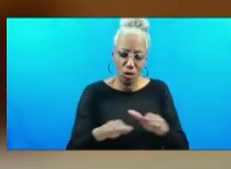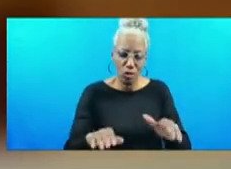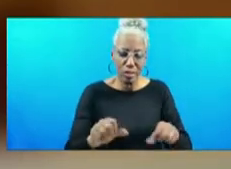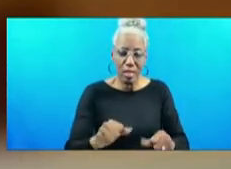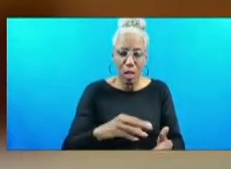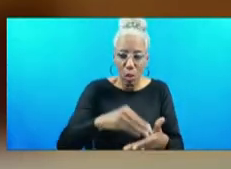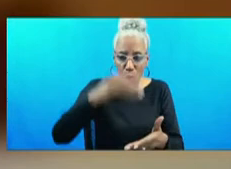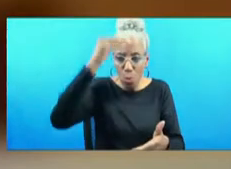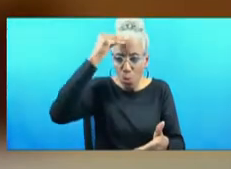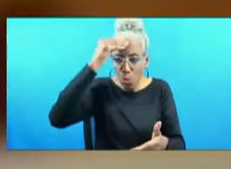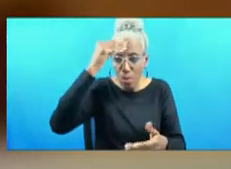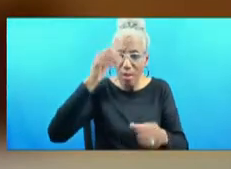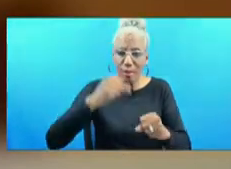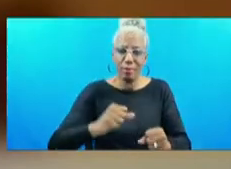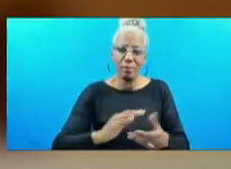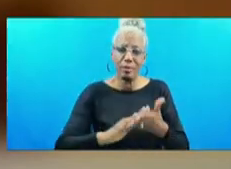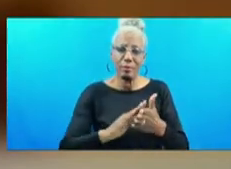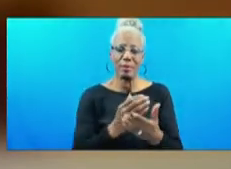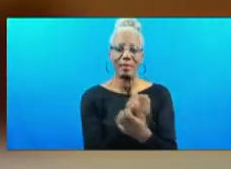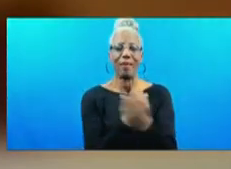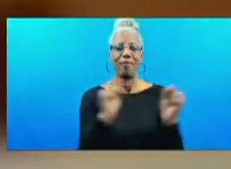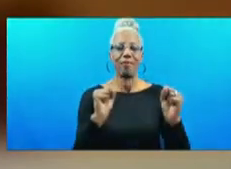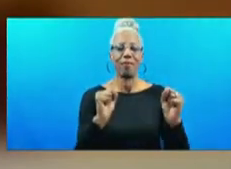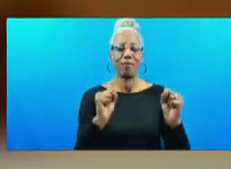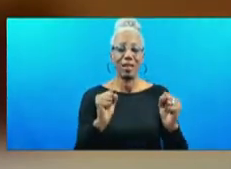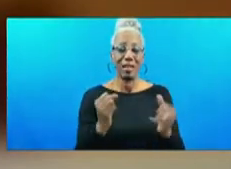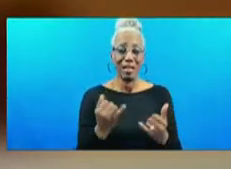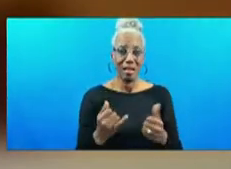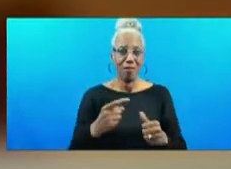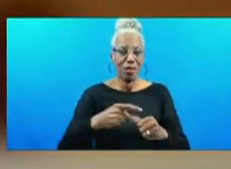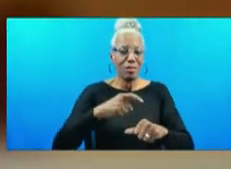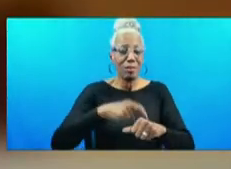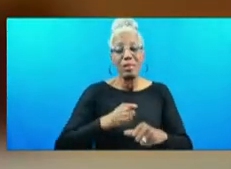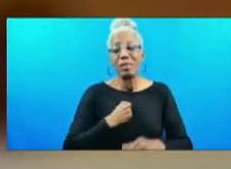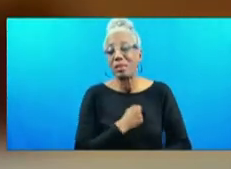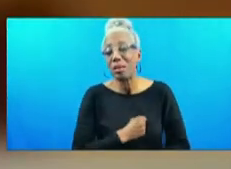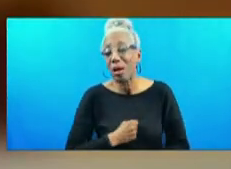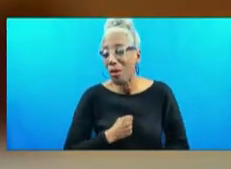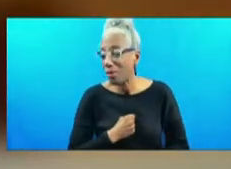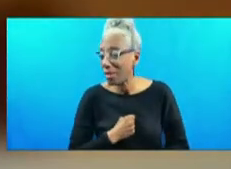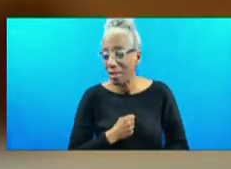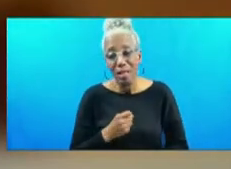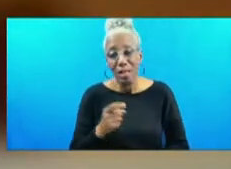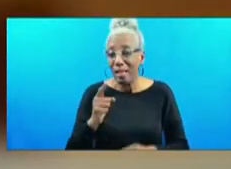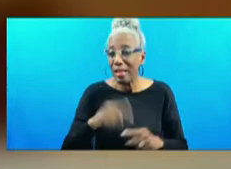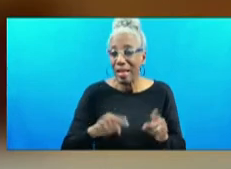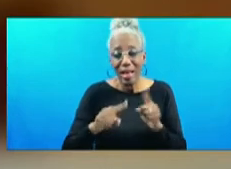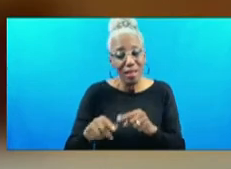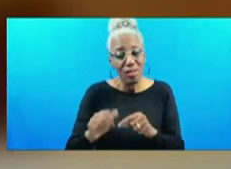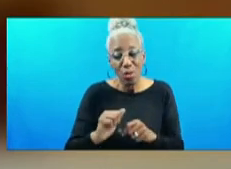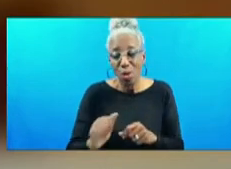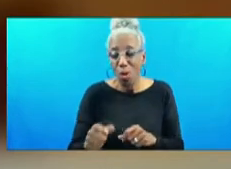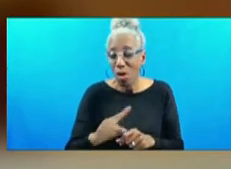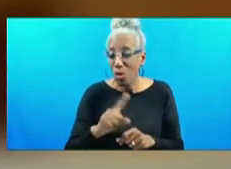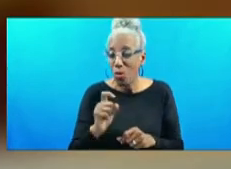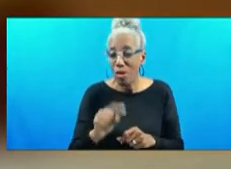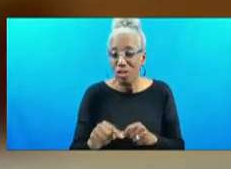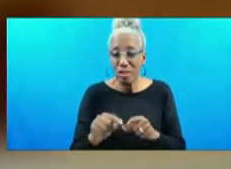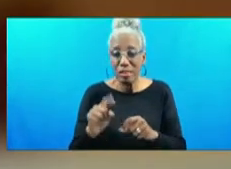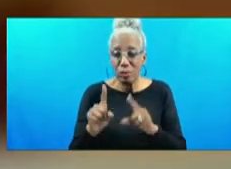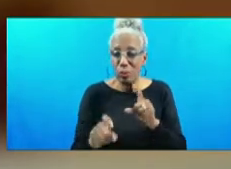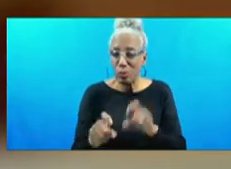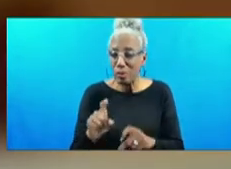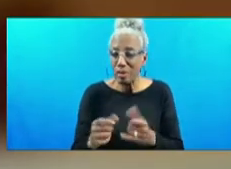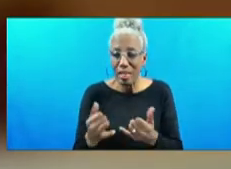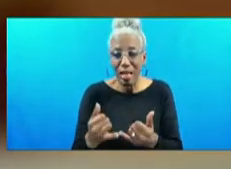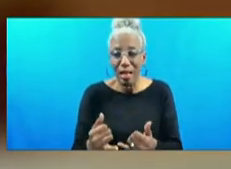This is the first time, and I apologize to everyone that we cannot get to all of your questions and comments, but maybe this is a sign that we